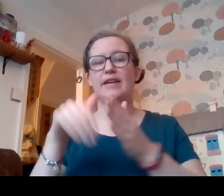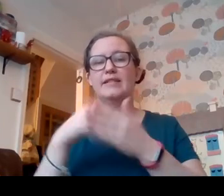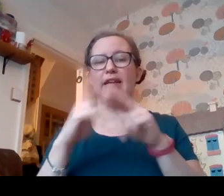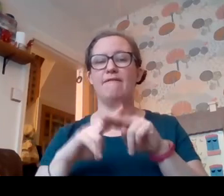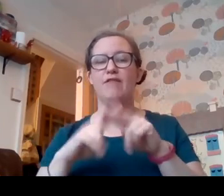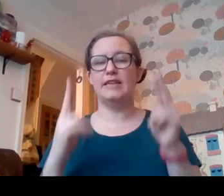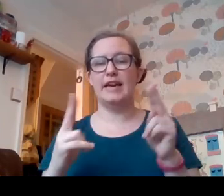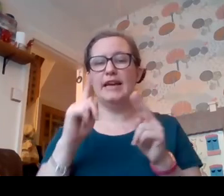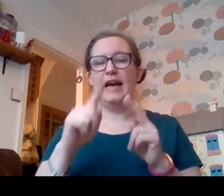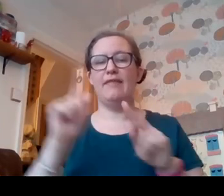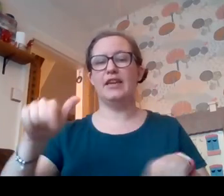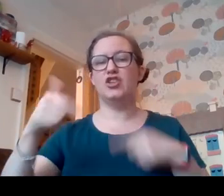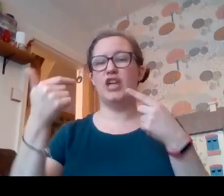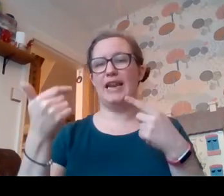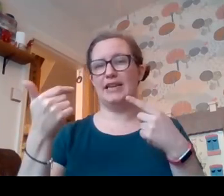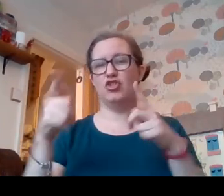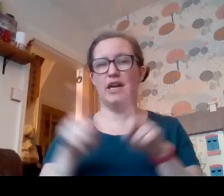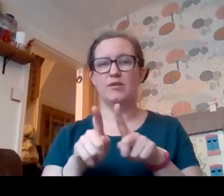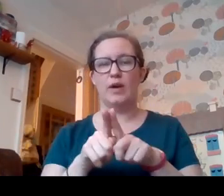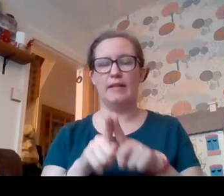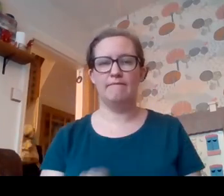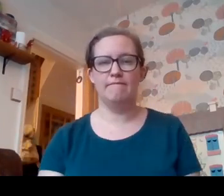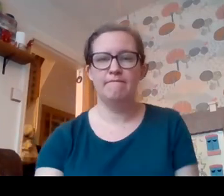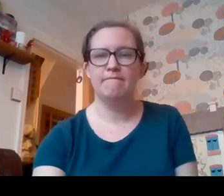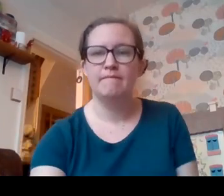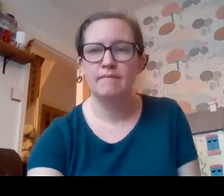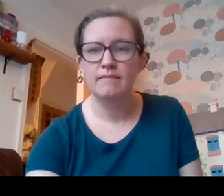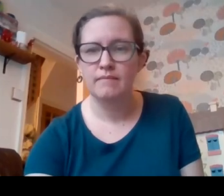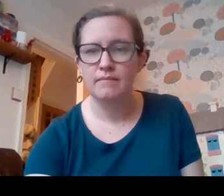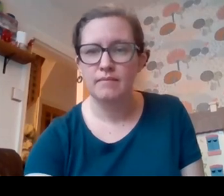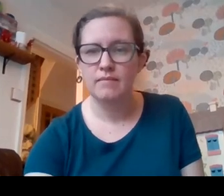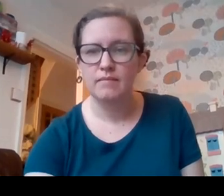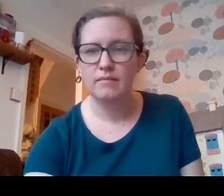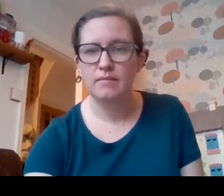Wednesday, Thursday, Friday, and then a challenge as well.